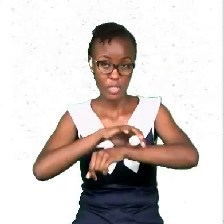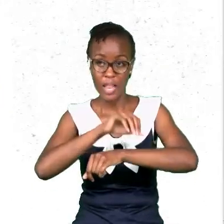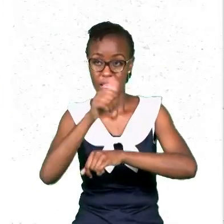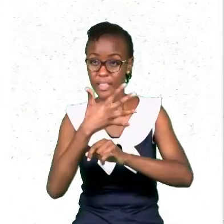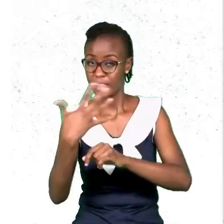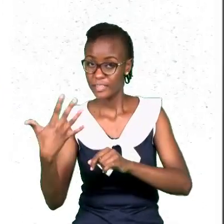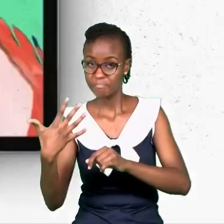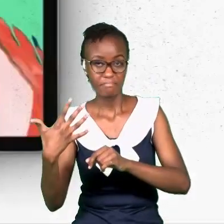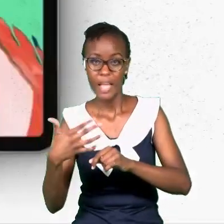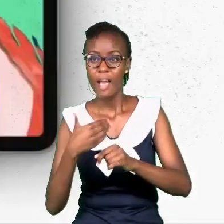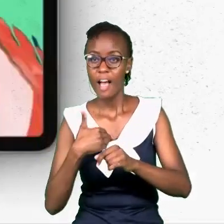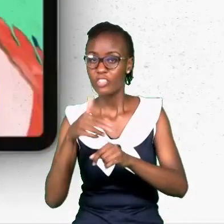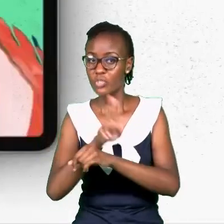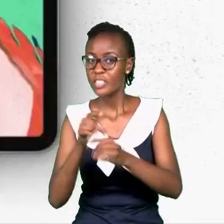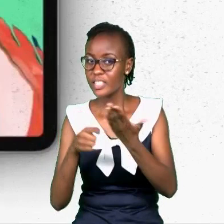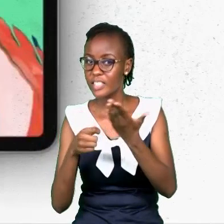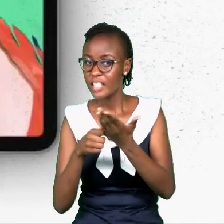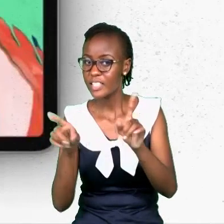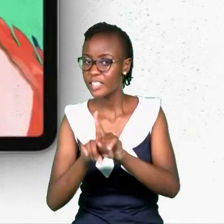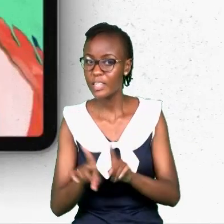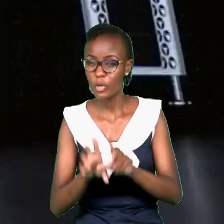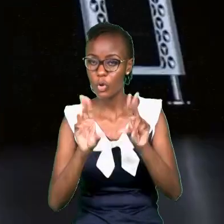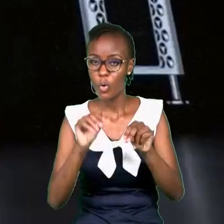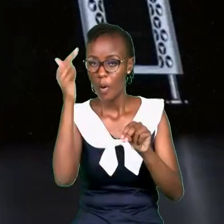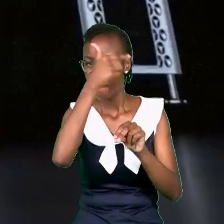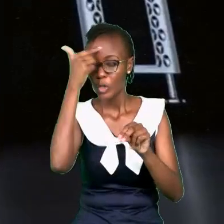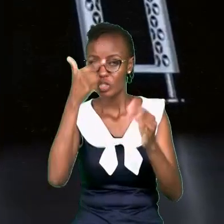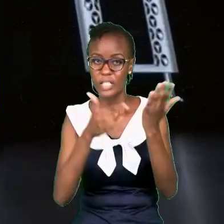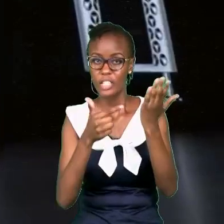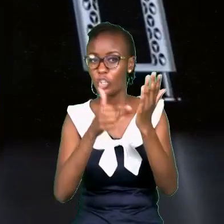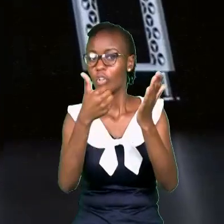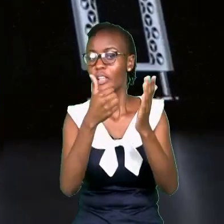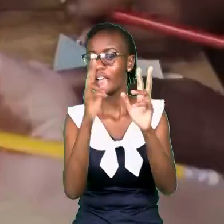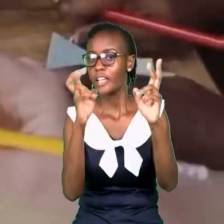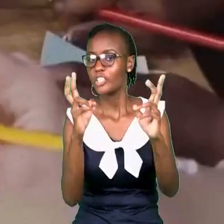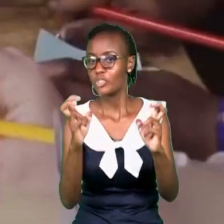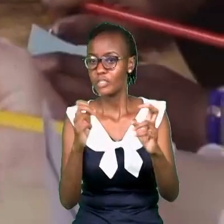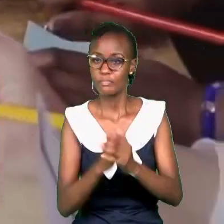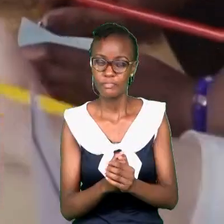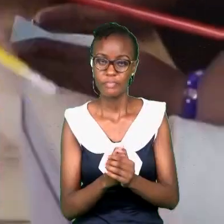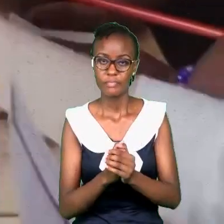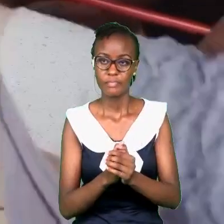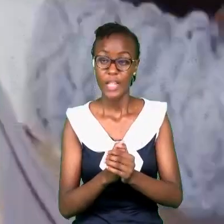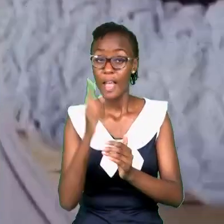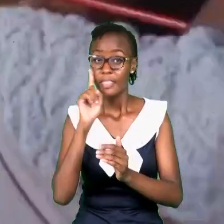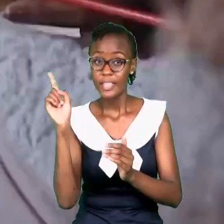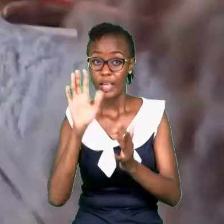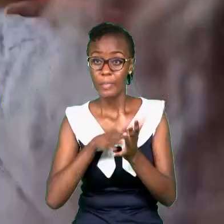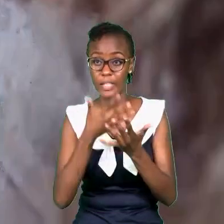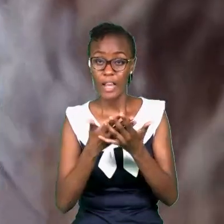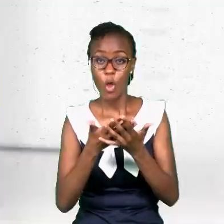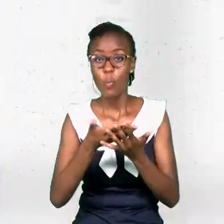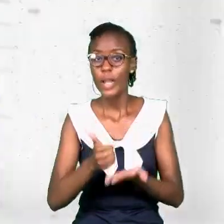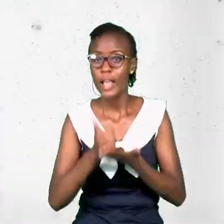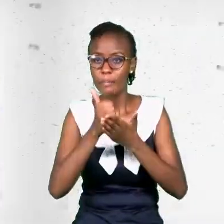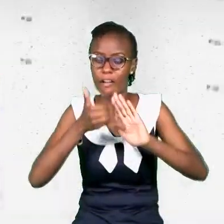not considered for technical reasons linked to size and use condition. The proposal also standardizes fast charging